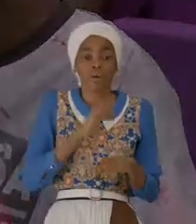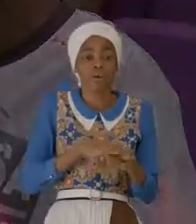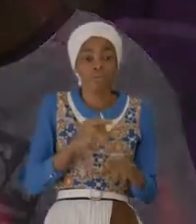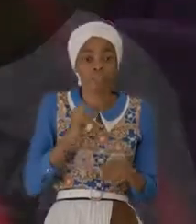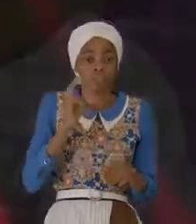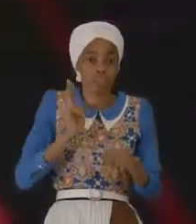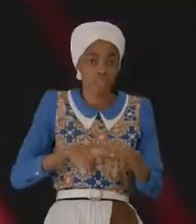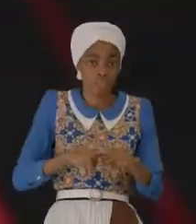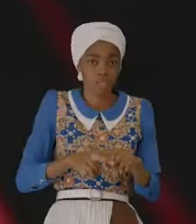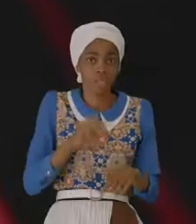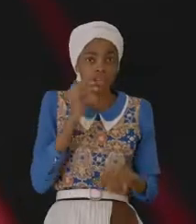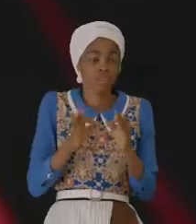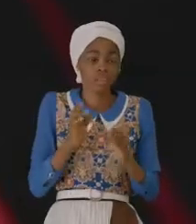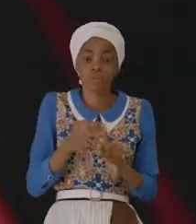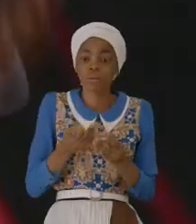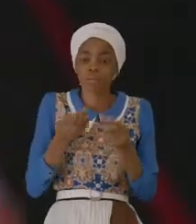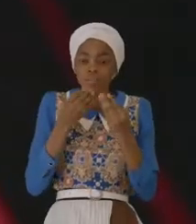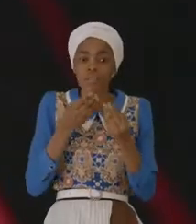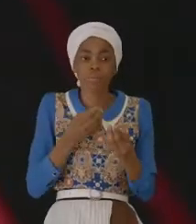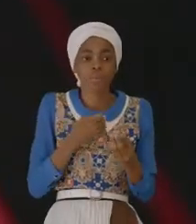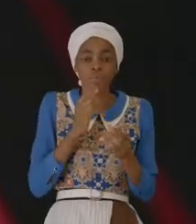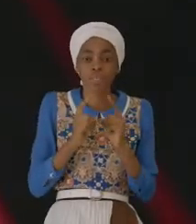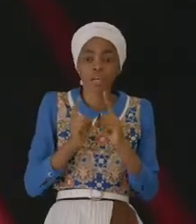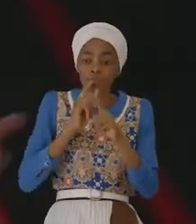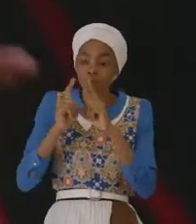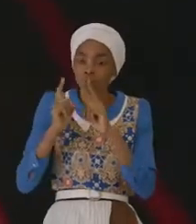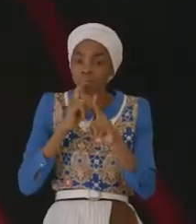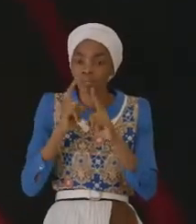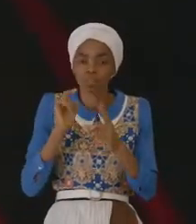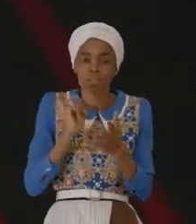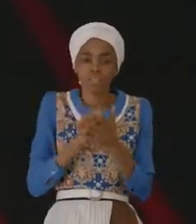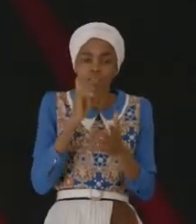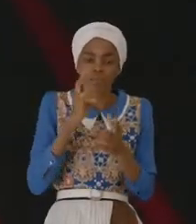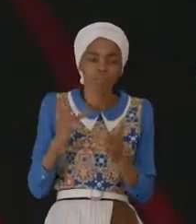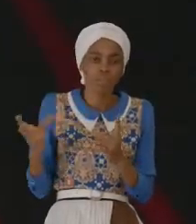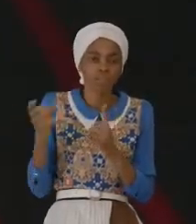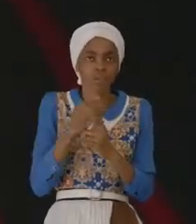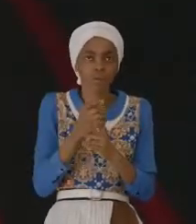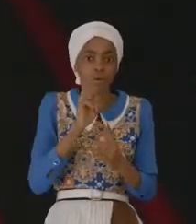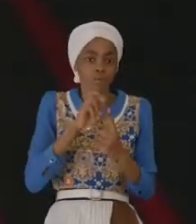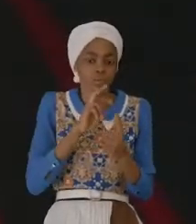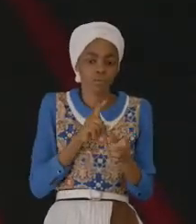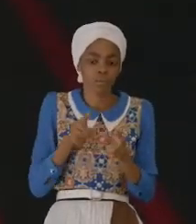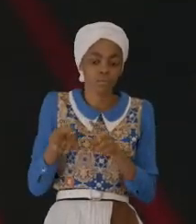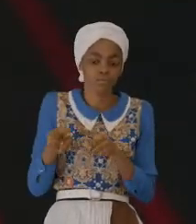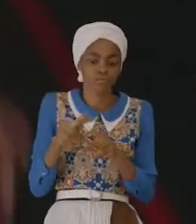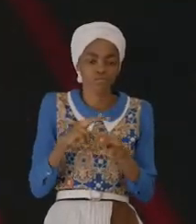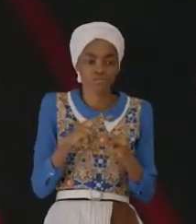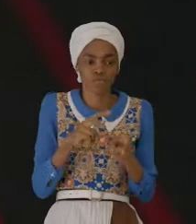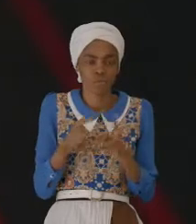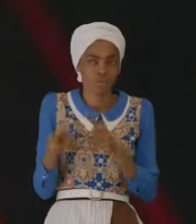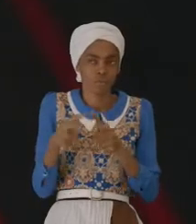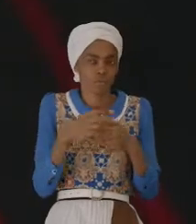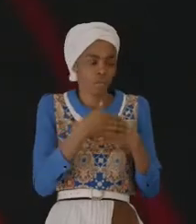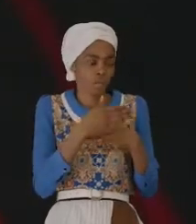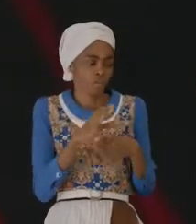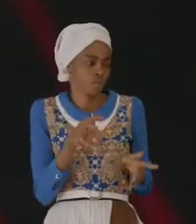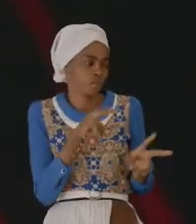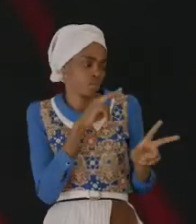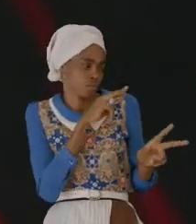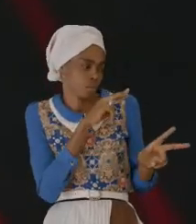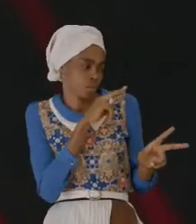something that catches your attention and you look away from the track while you're looking